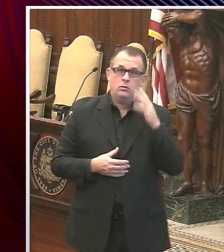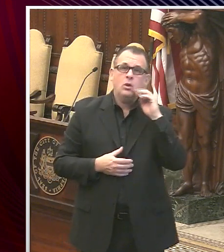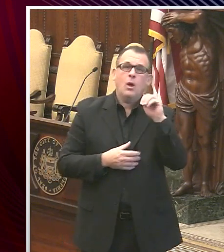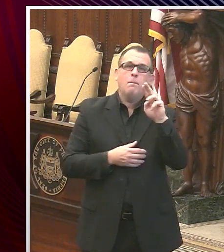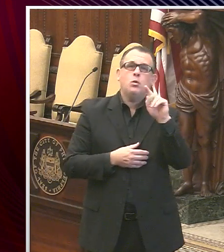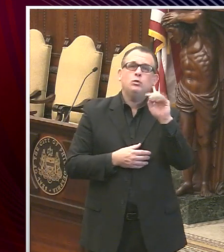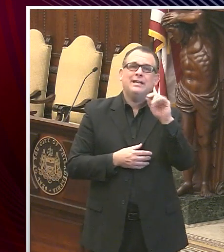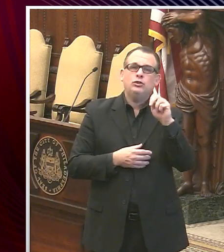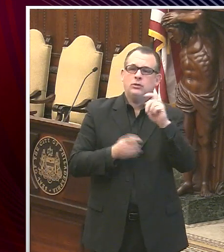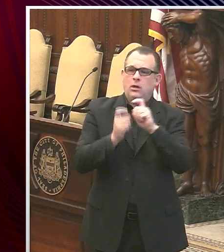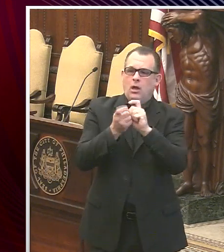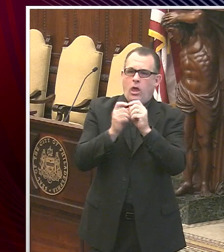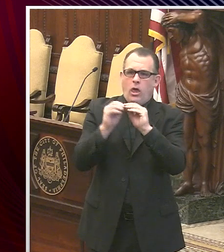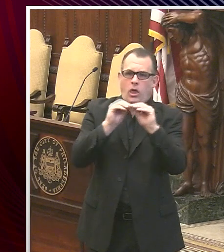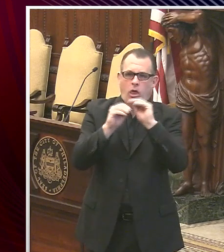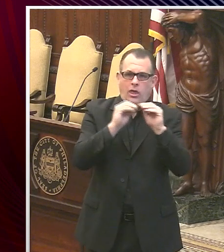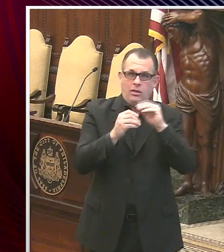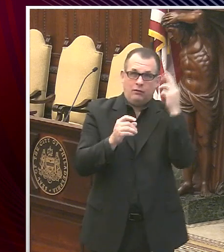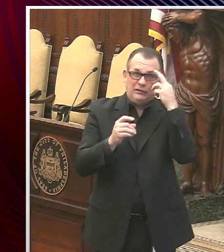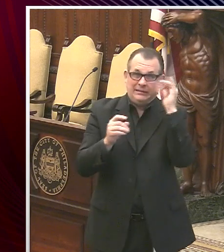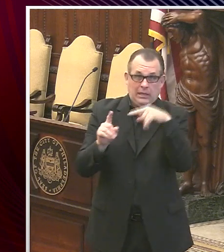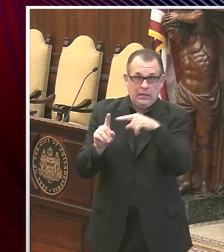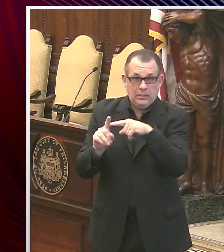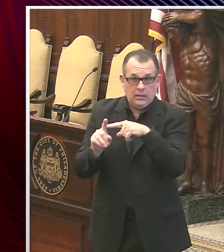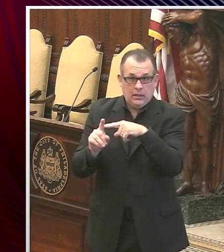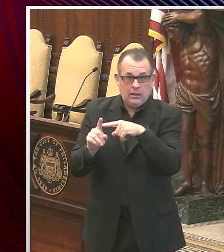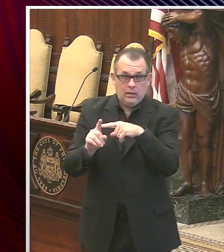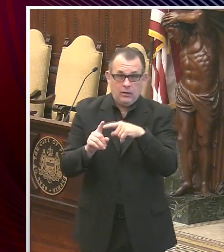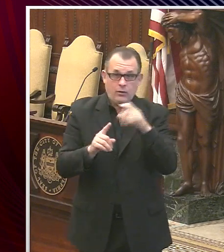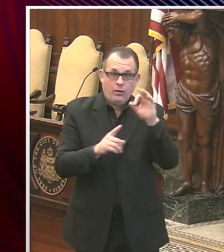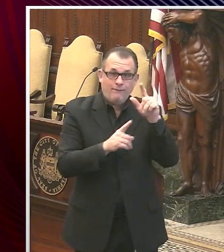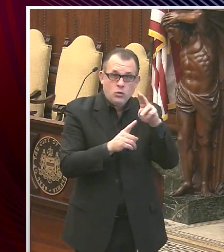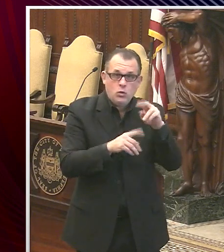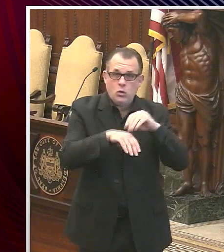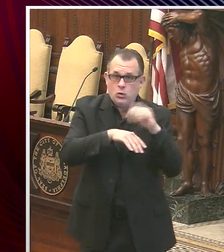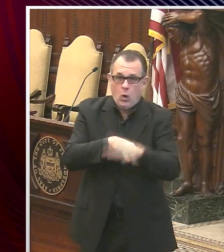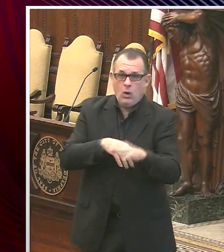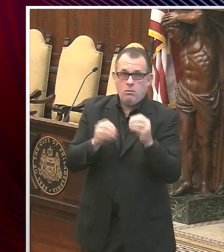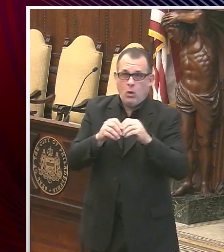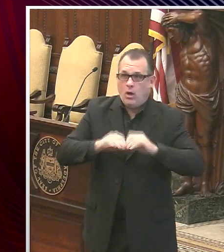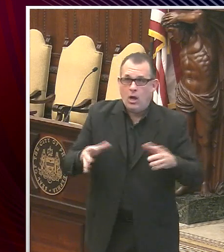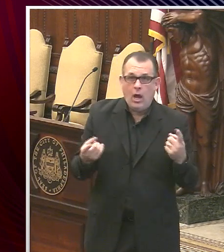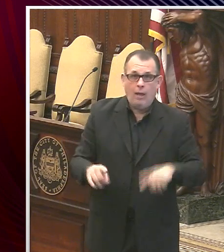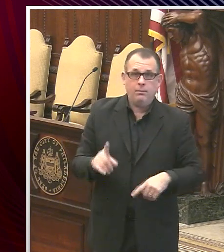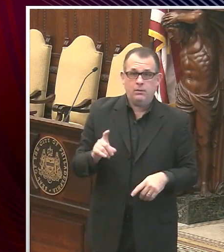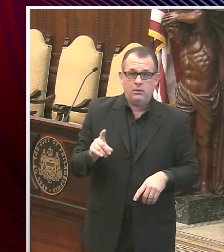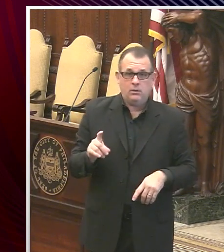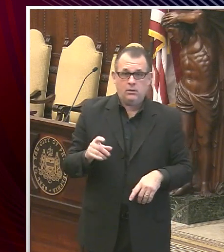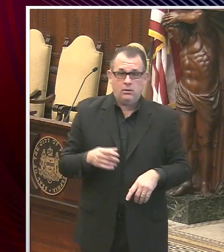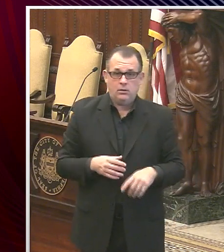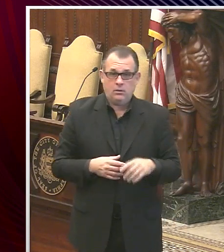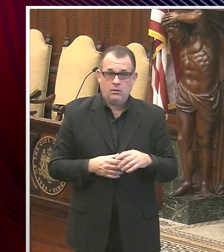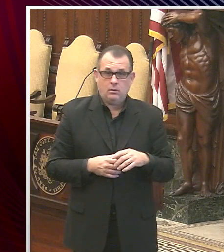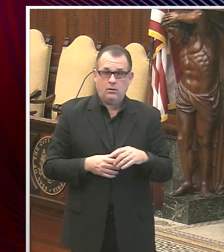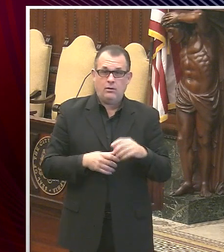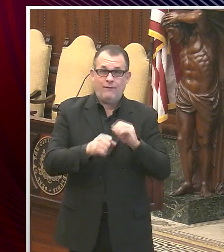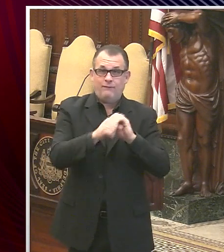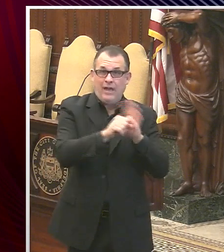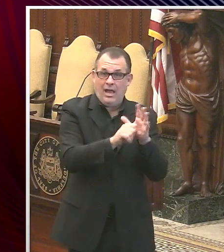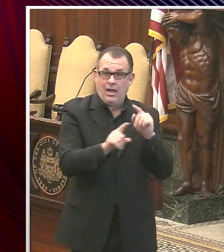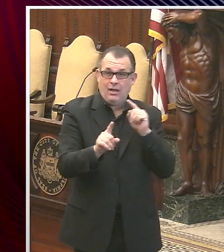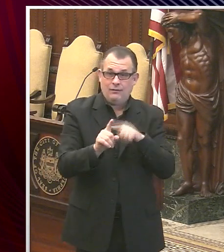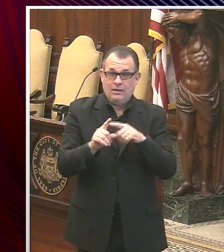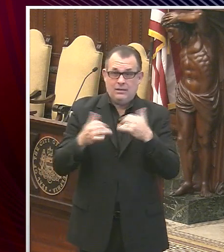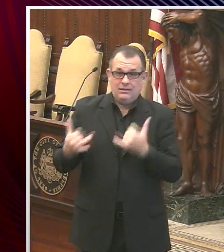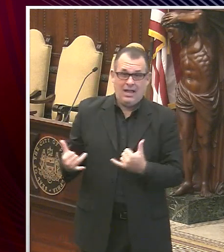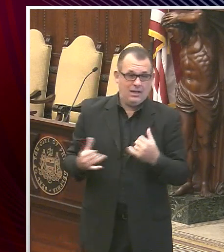up, and is it impacted by the flu? Well, there's no reason to think that this virus is any different than it was in the spring.